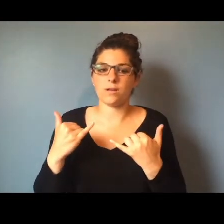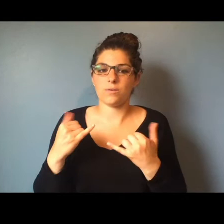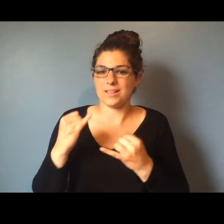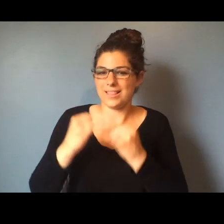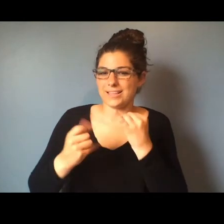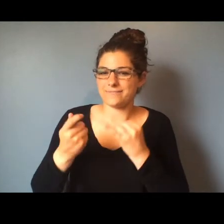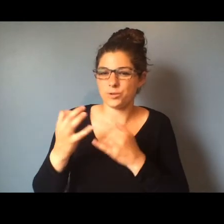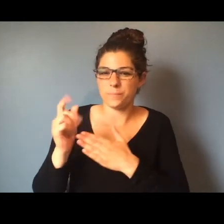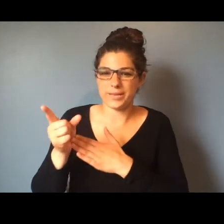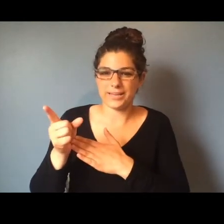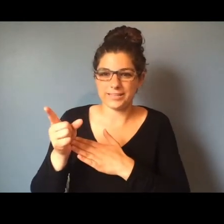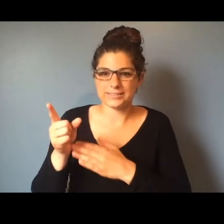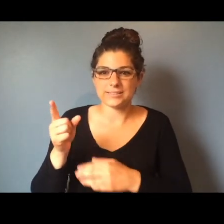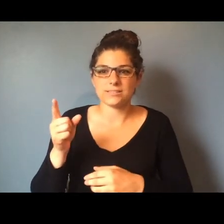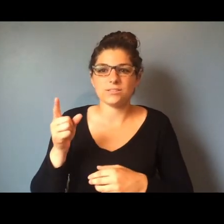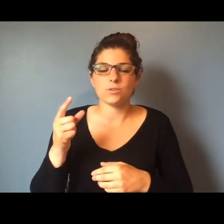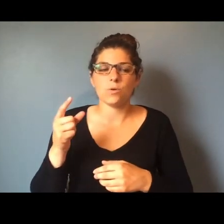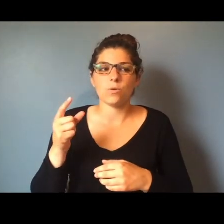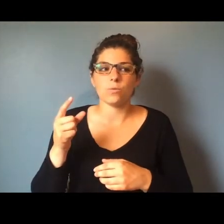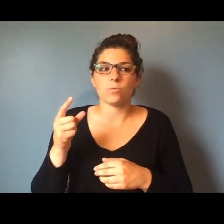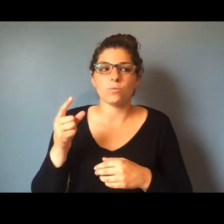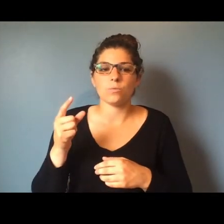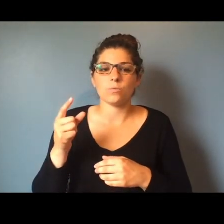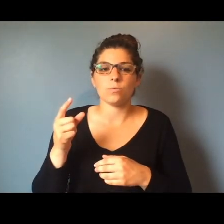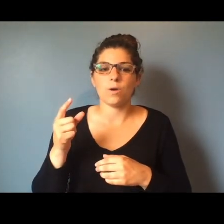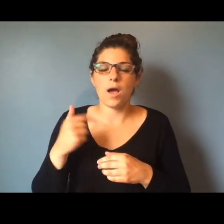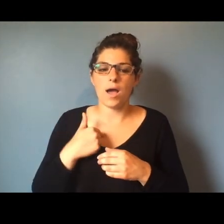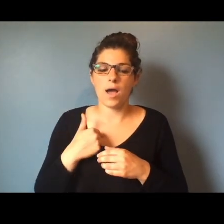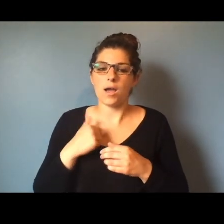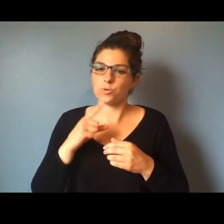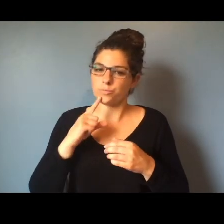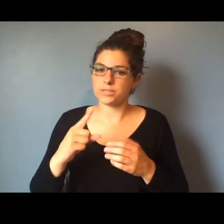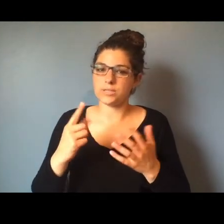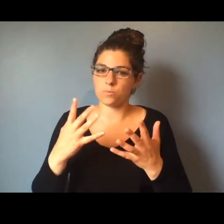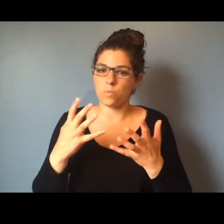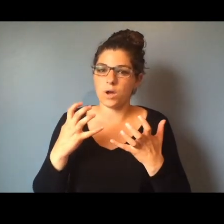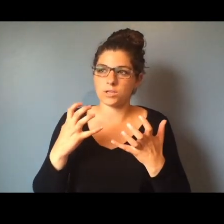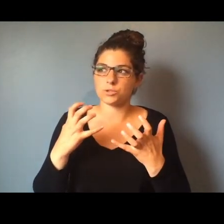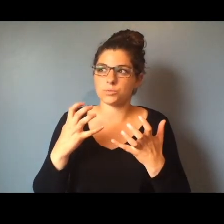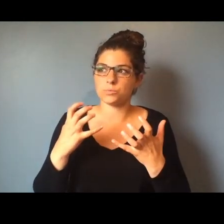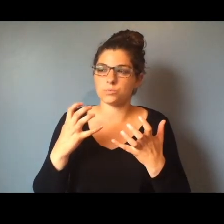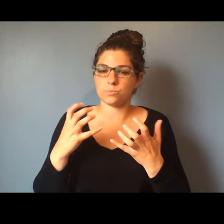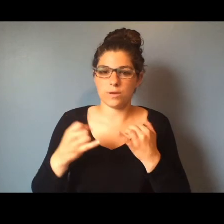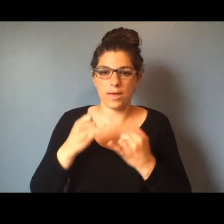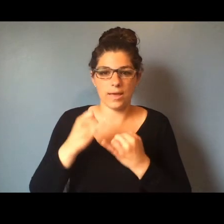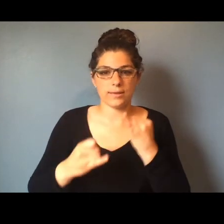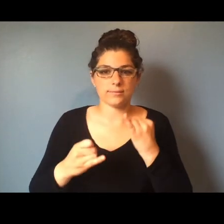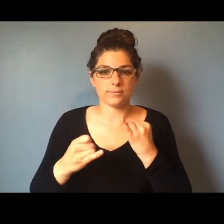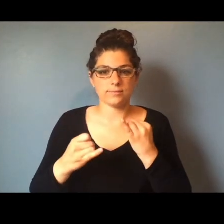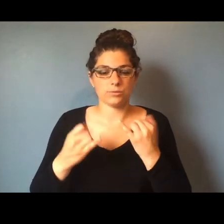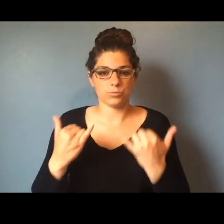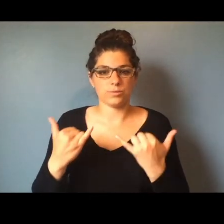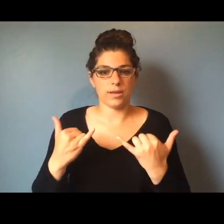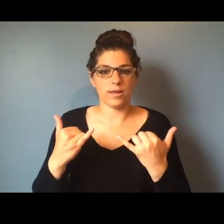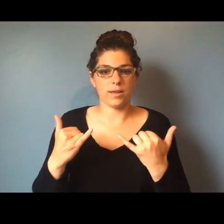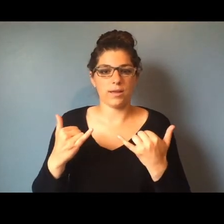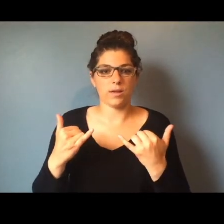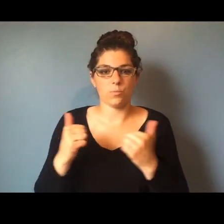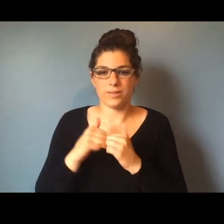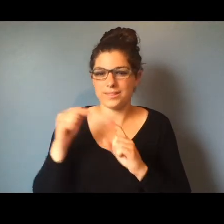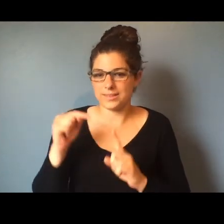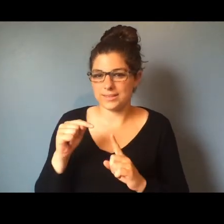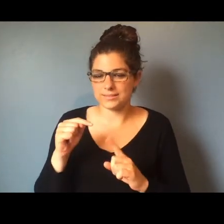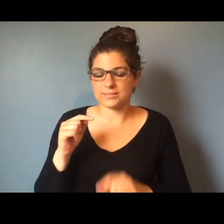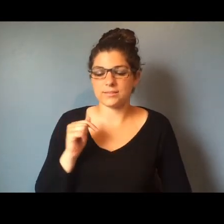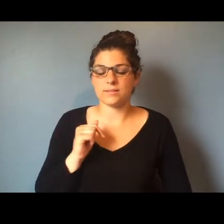couple of minutes here. So I really just wanted to kind of end it with this